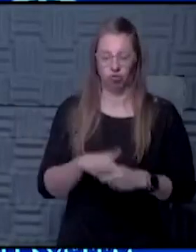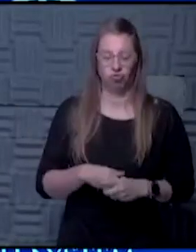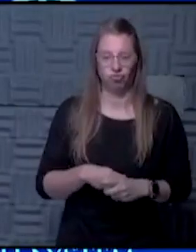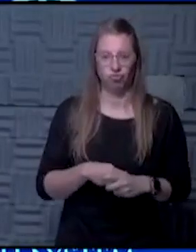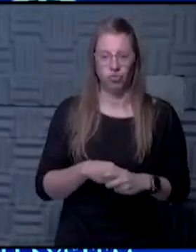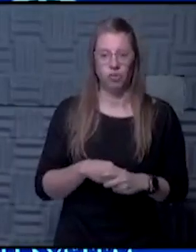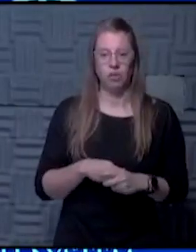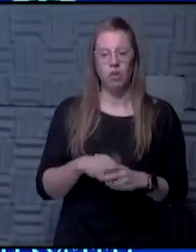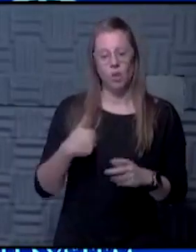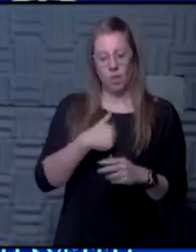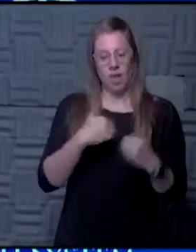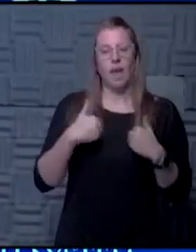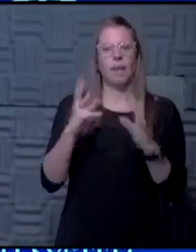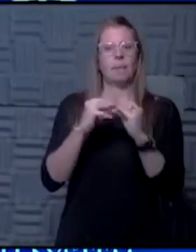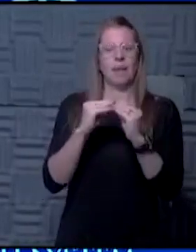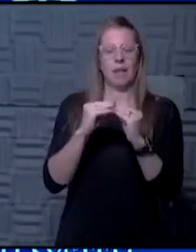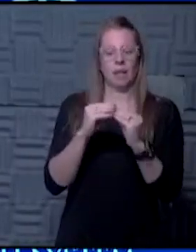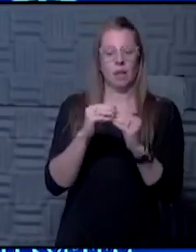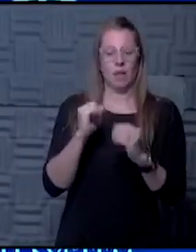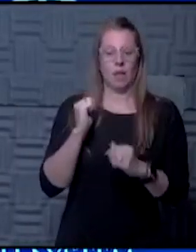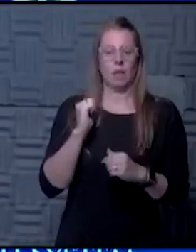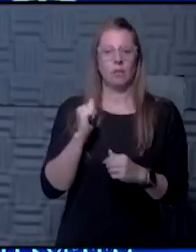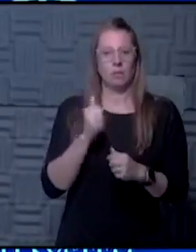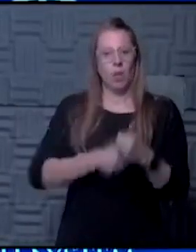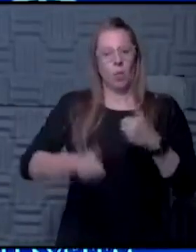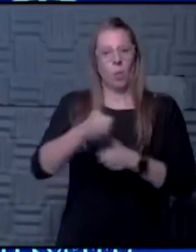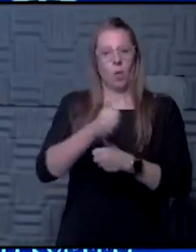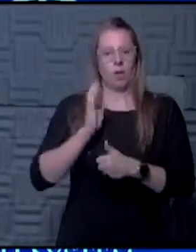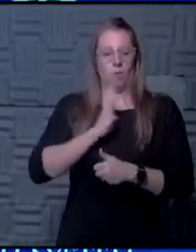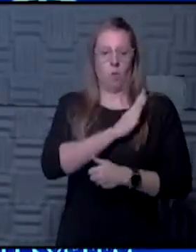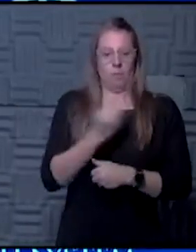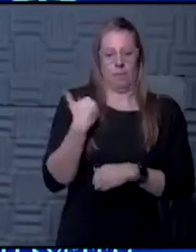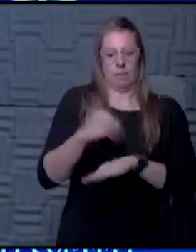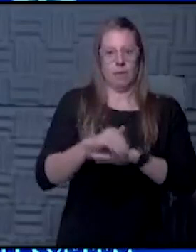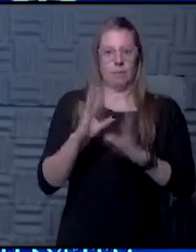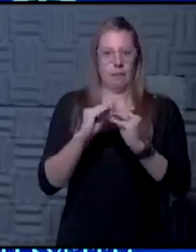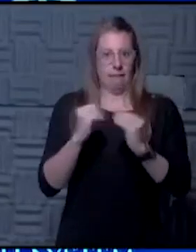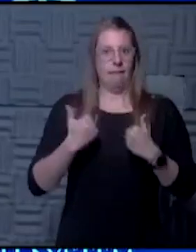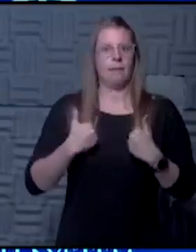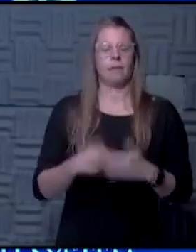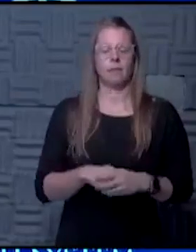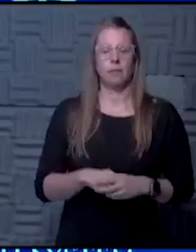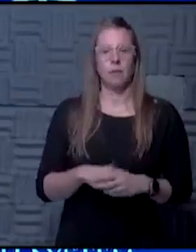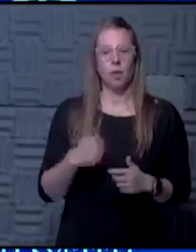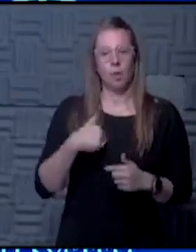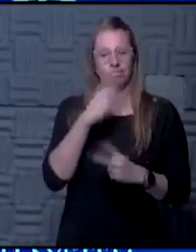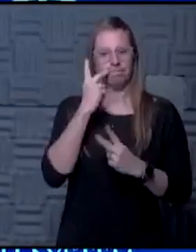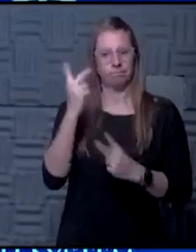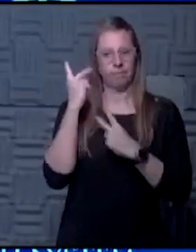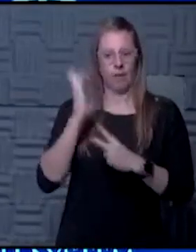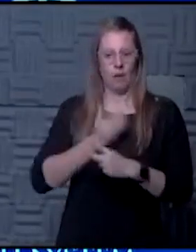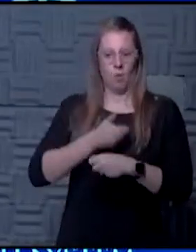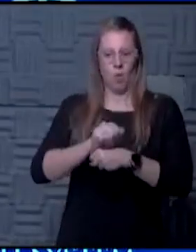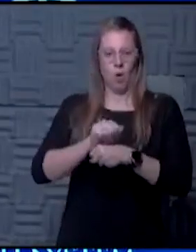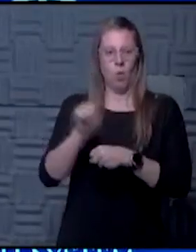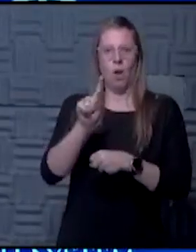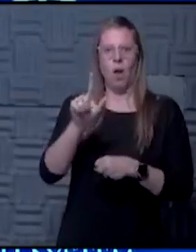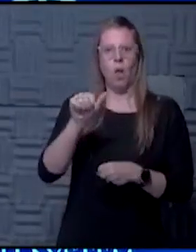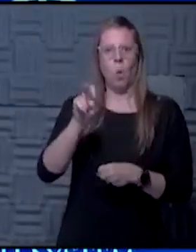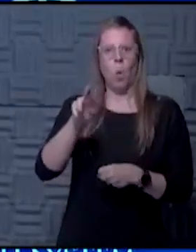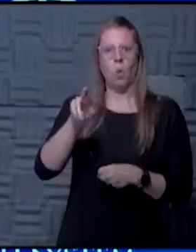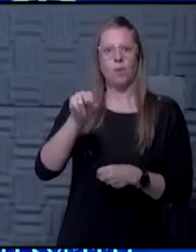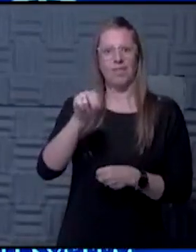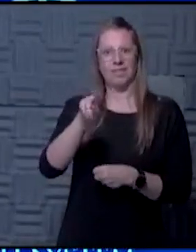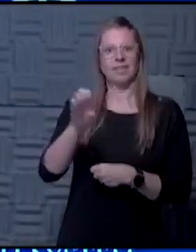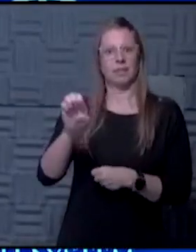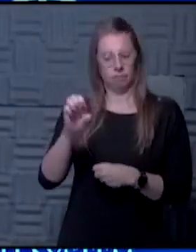of our meetings of our hospital authority board last night, and it was interesting because we reflected on our work with Lawrence and what's gone